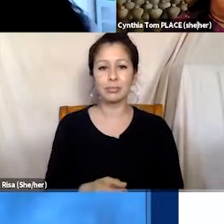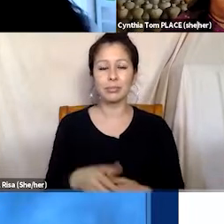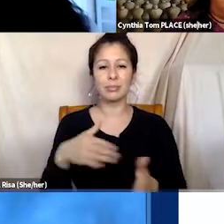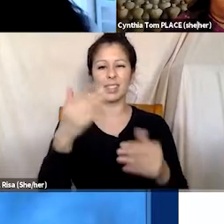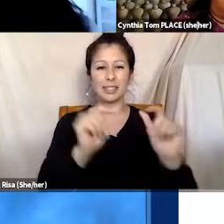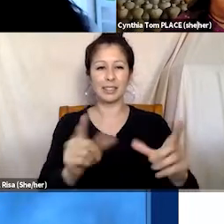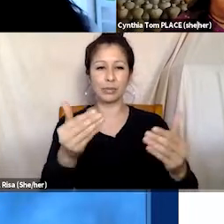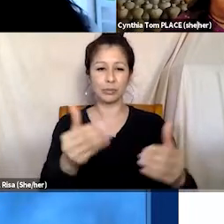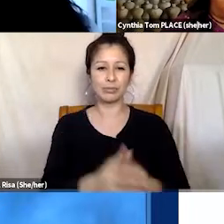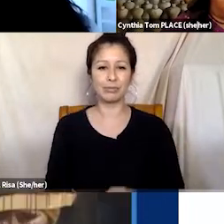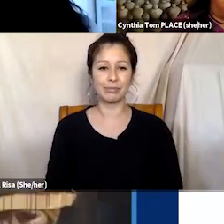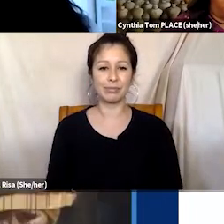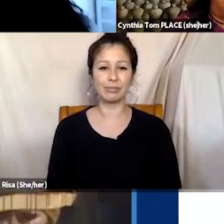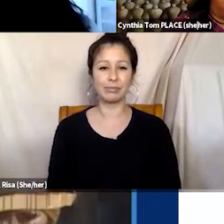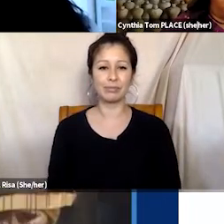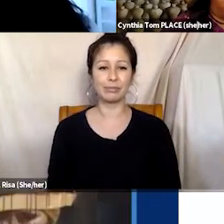next slide.